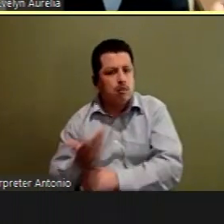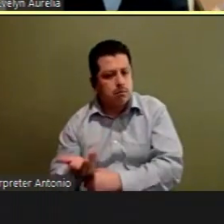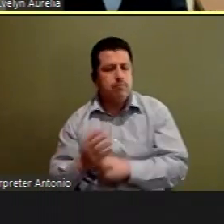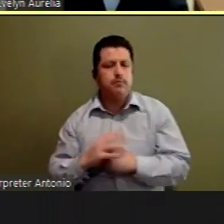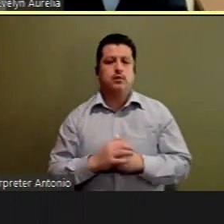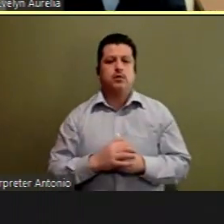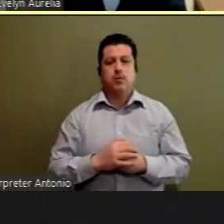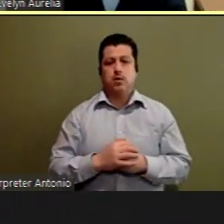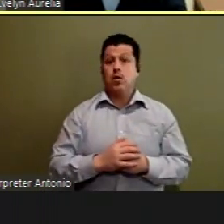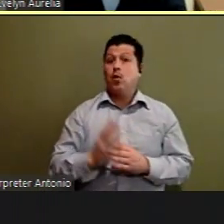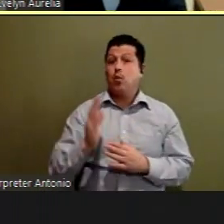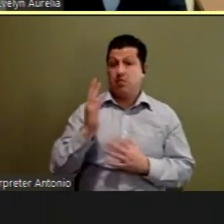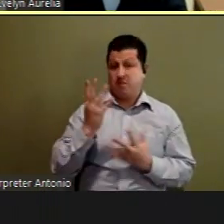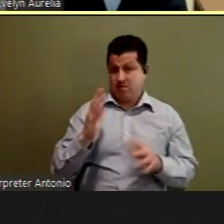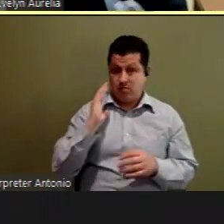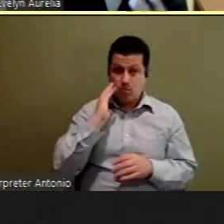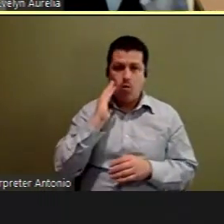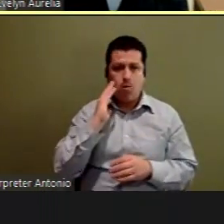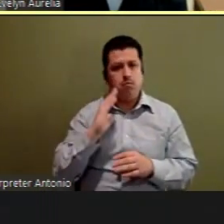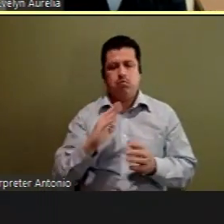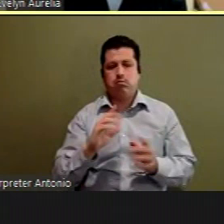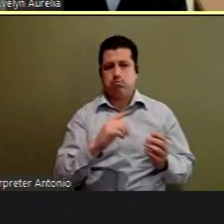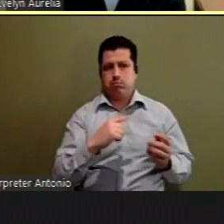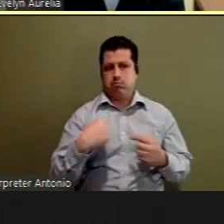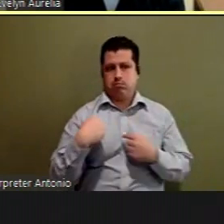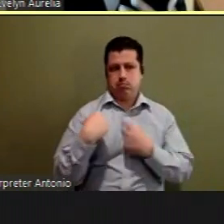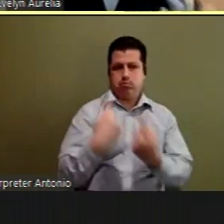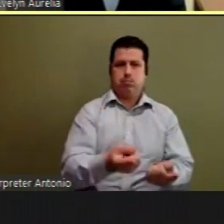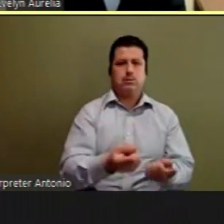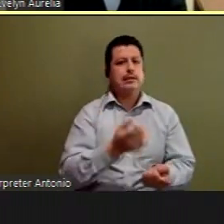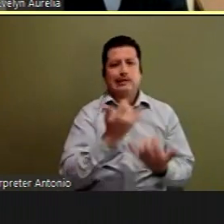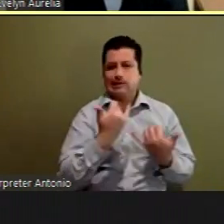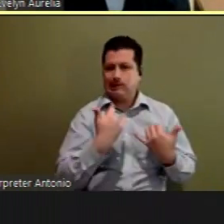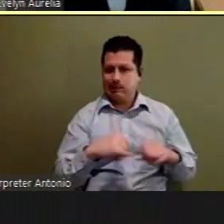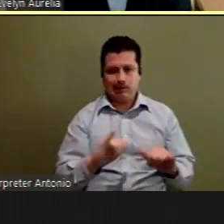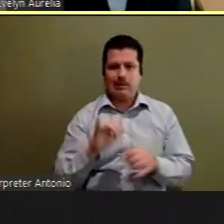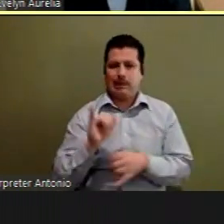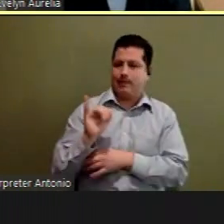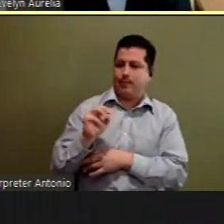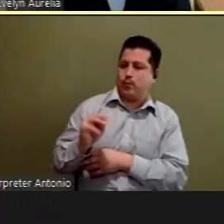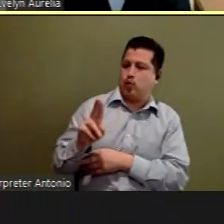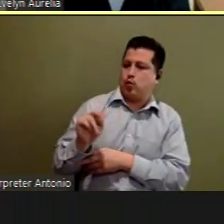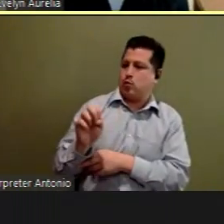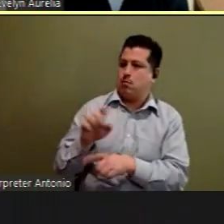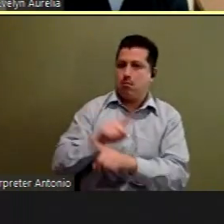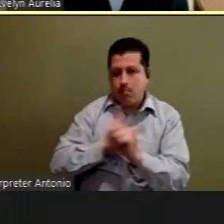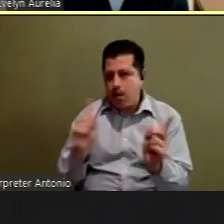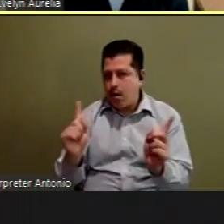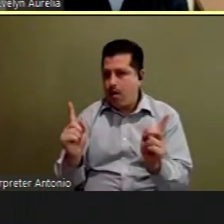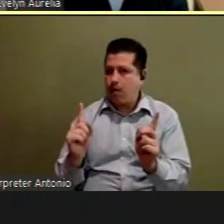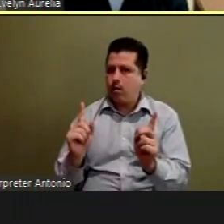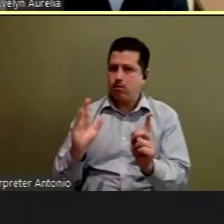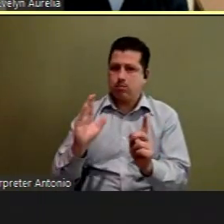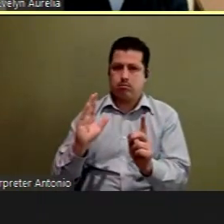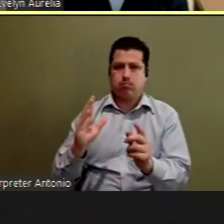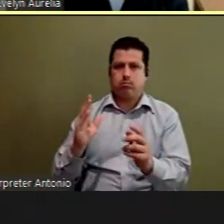know that it lasts longer than natural immunity, but we don't know how long it will last. Next slide.